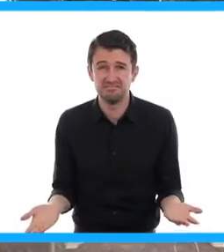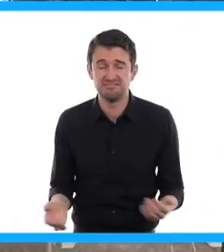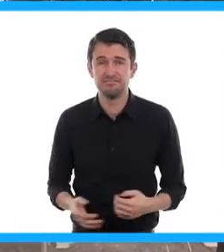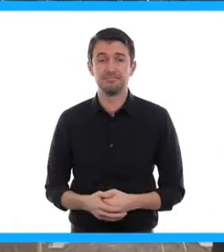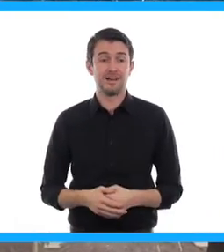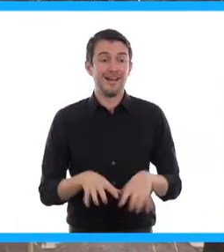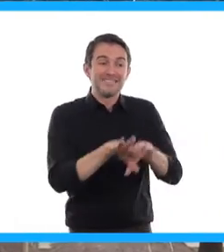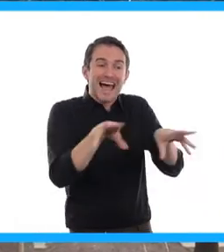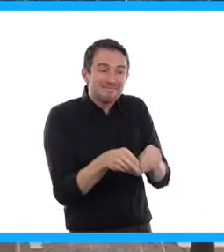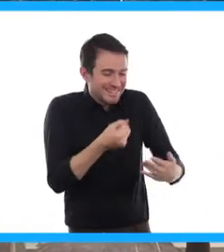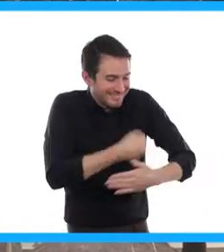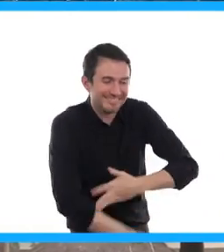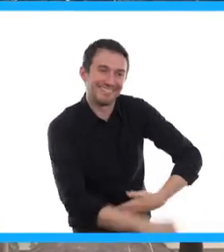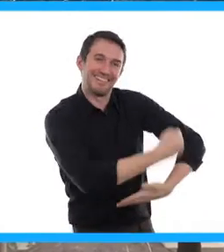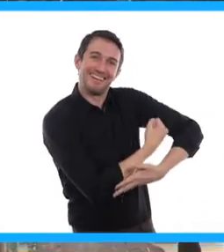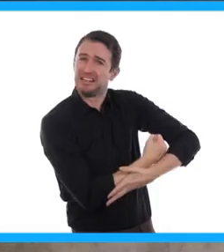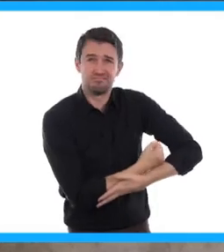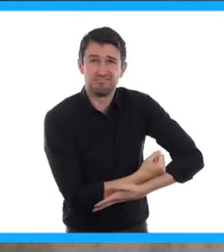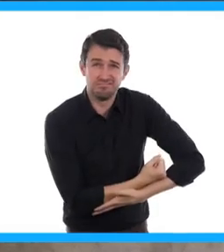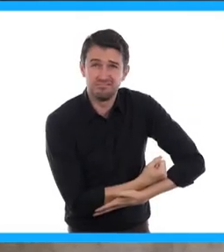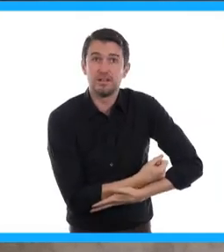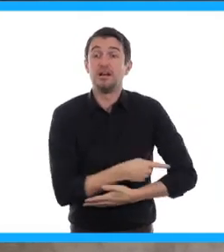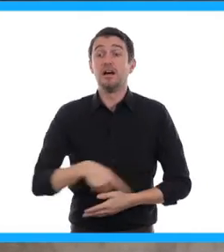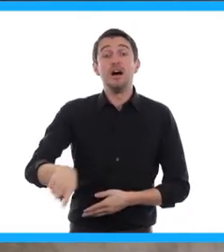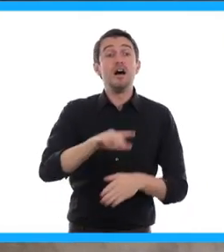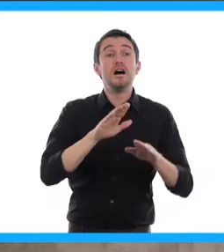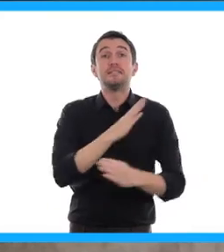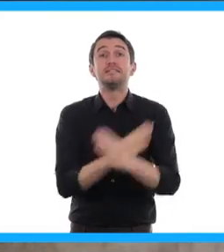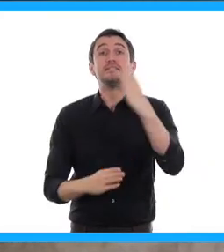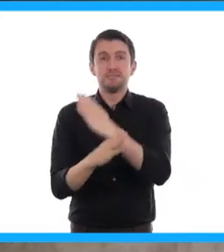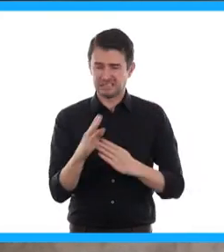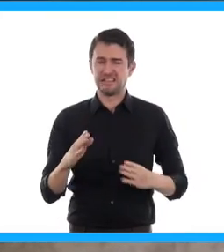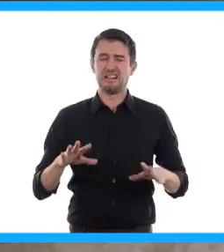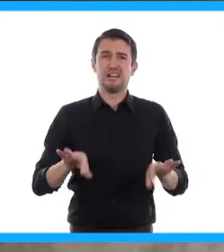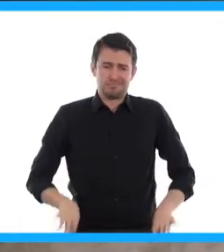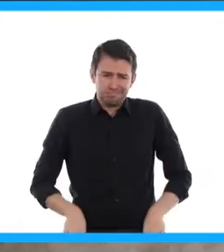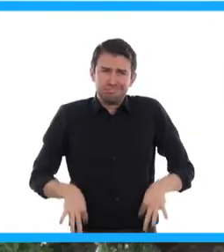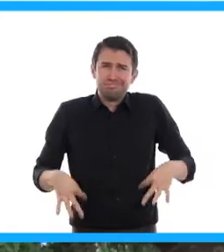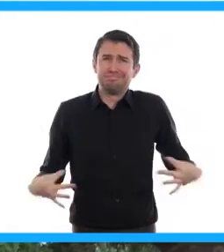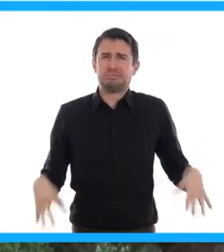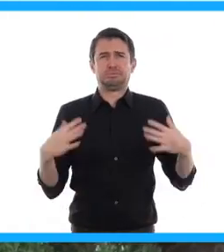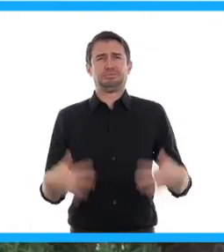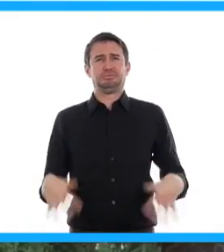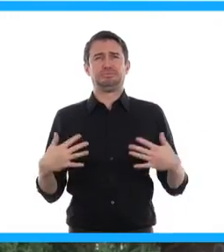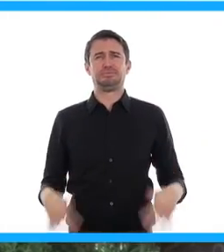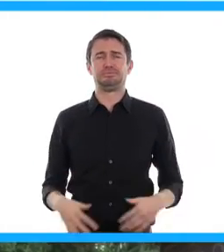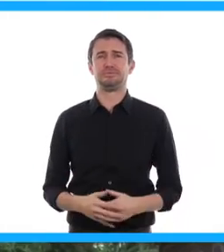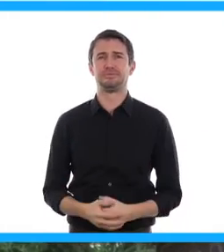to start their own families, and they are among the most likely to live in poverty.